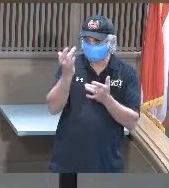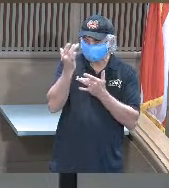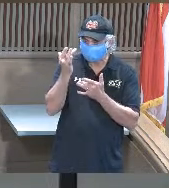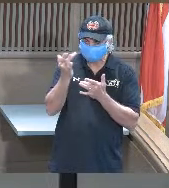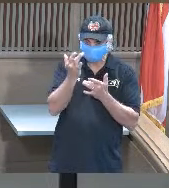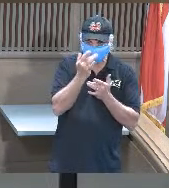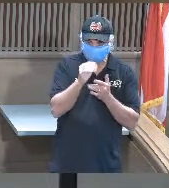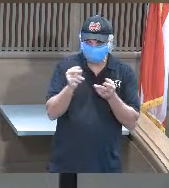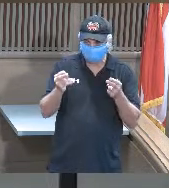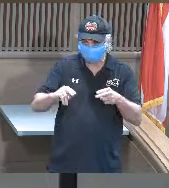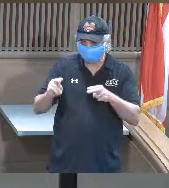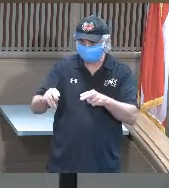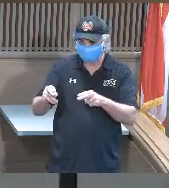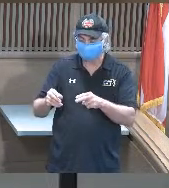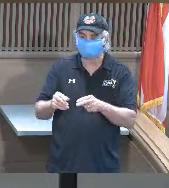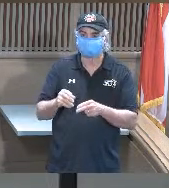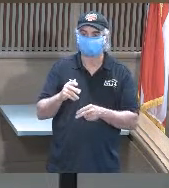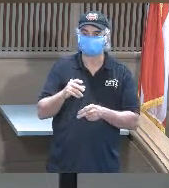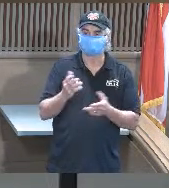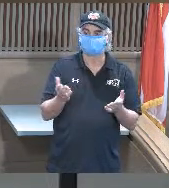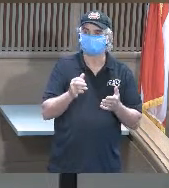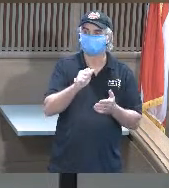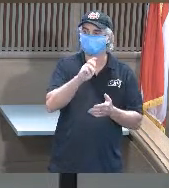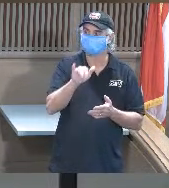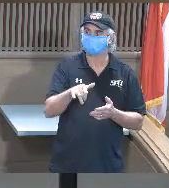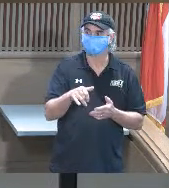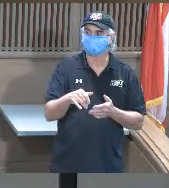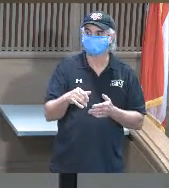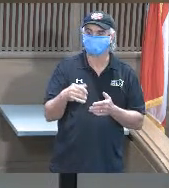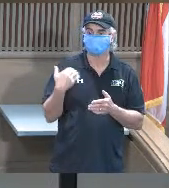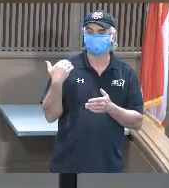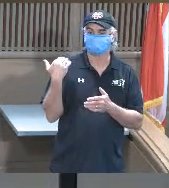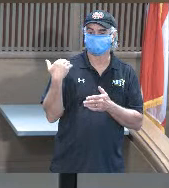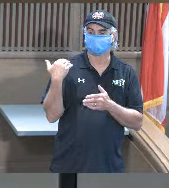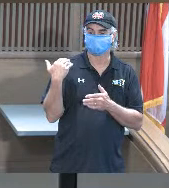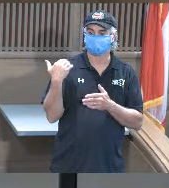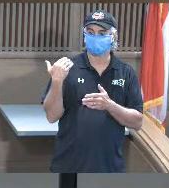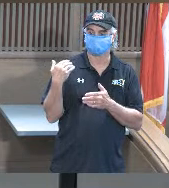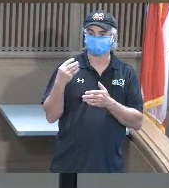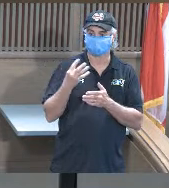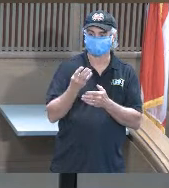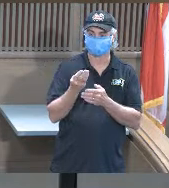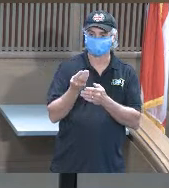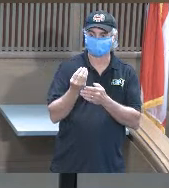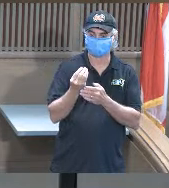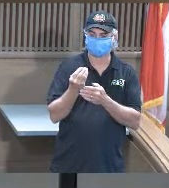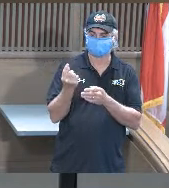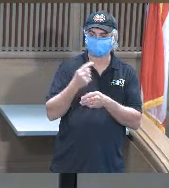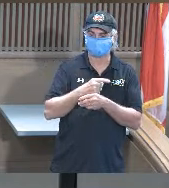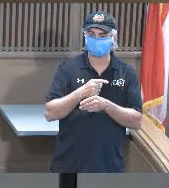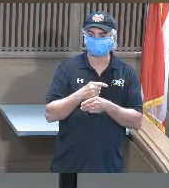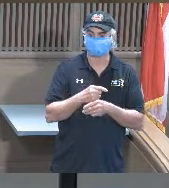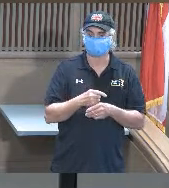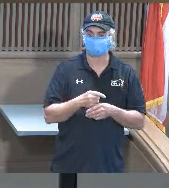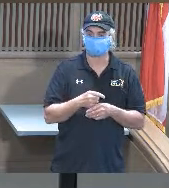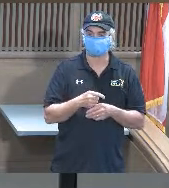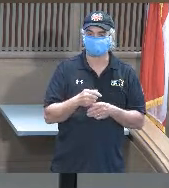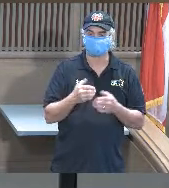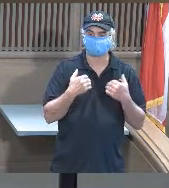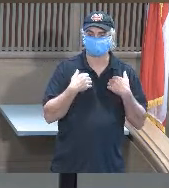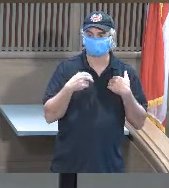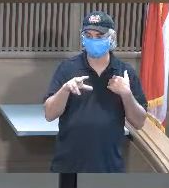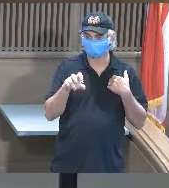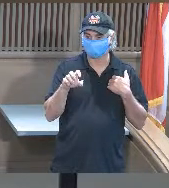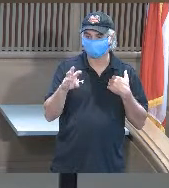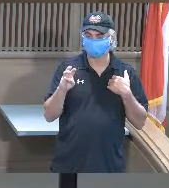community. And in Dougherty County, over the past 14 days, Public Health has become aware of